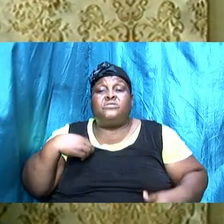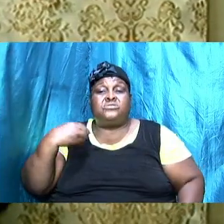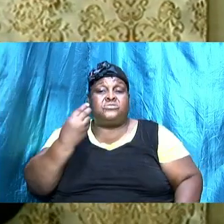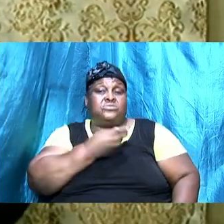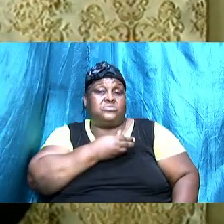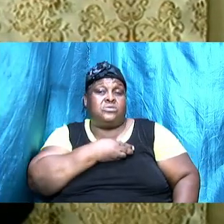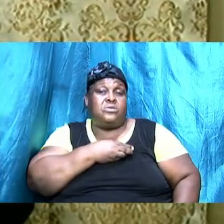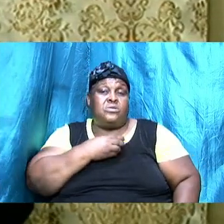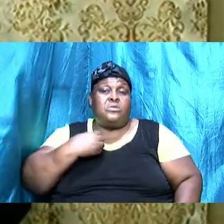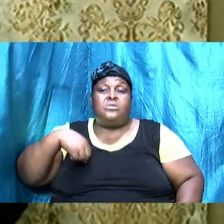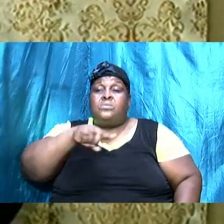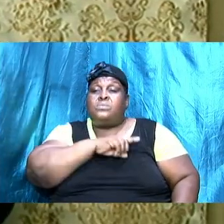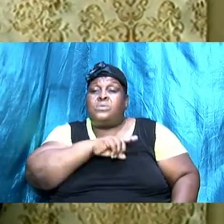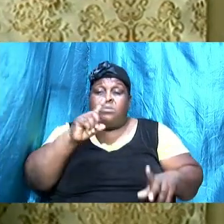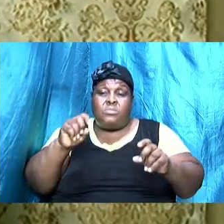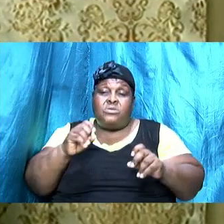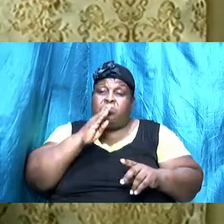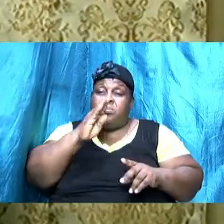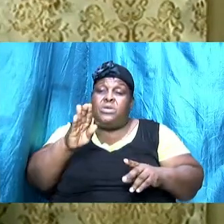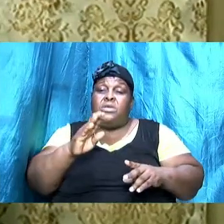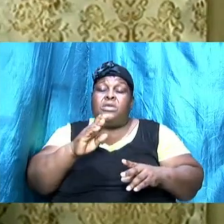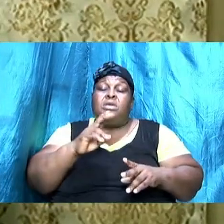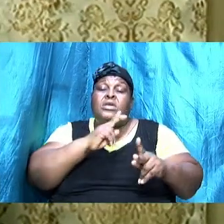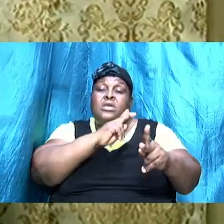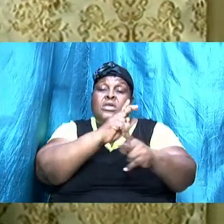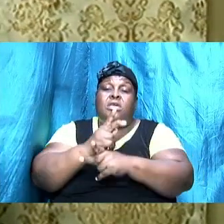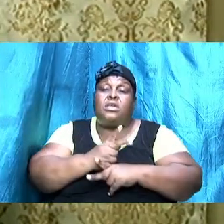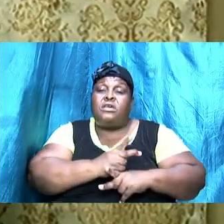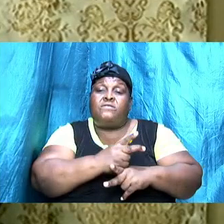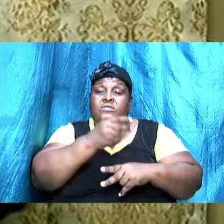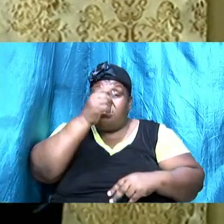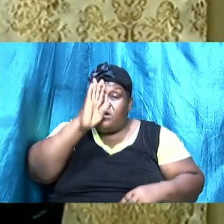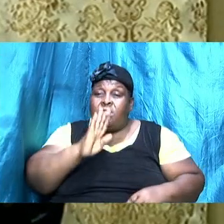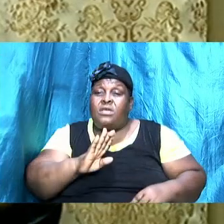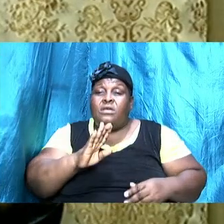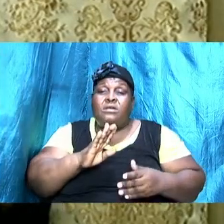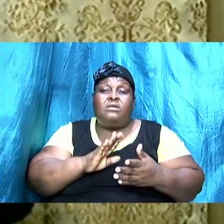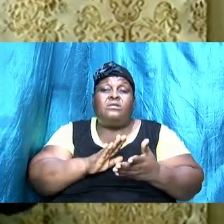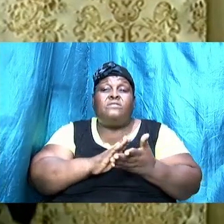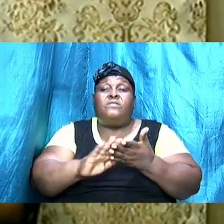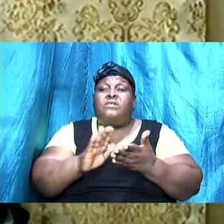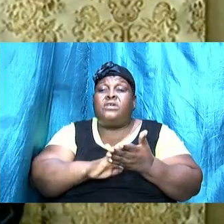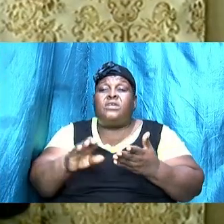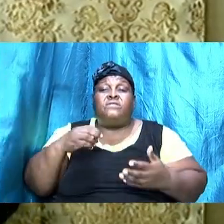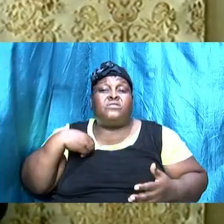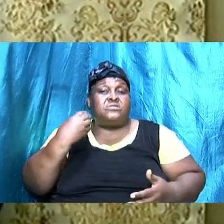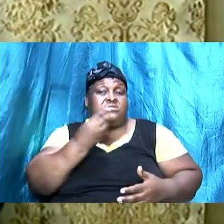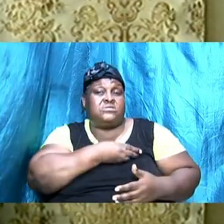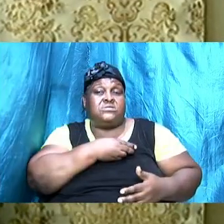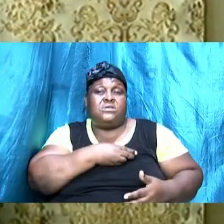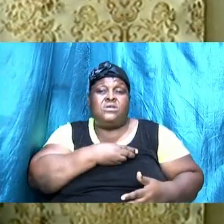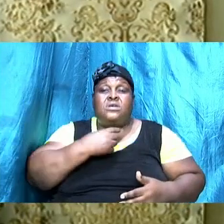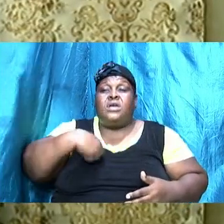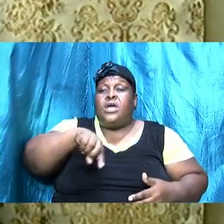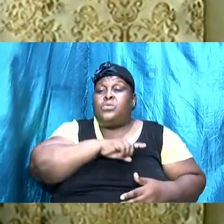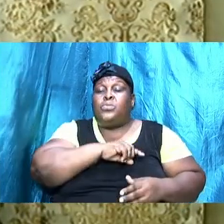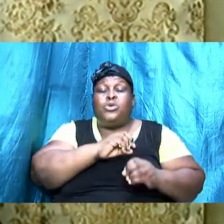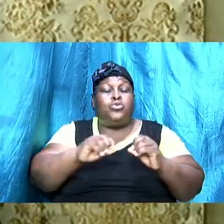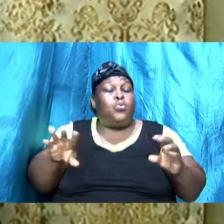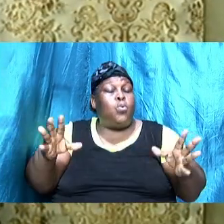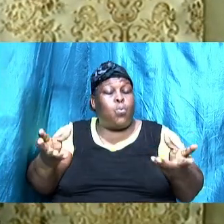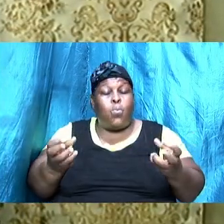We must be careful where we expect God to forgive us, and we don't want to